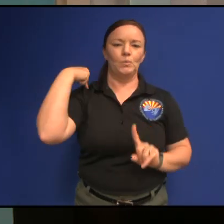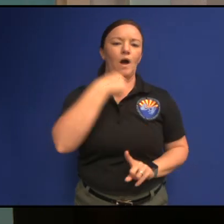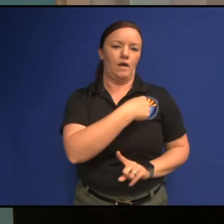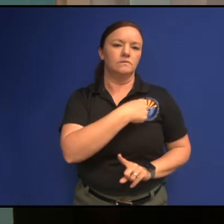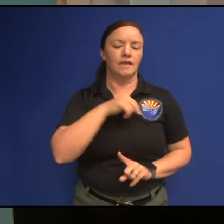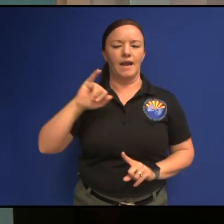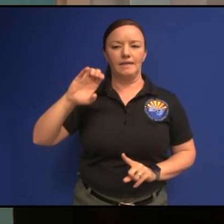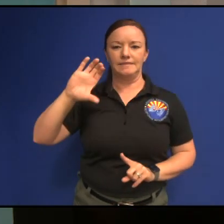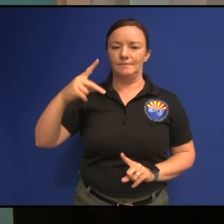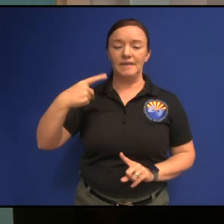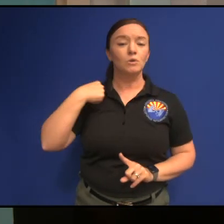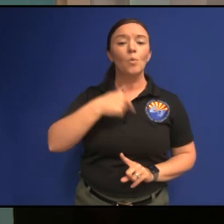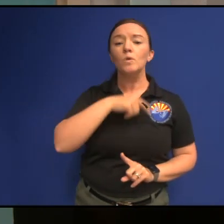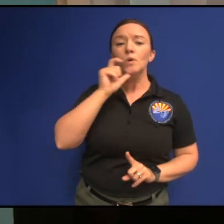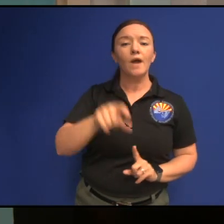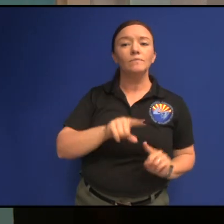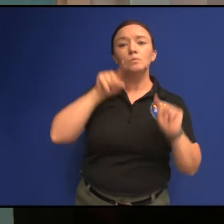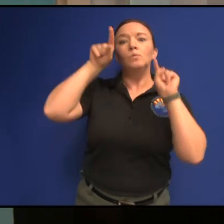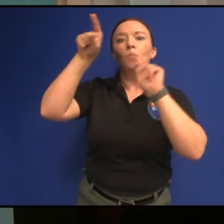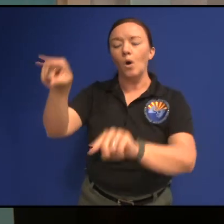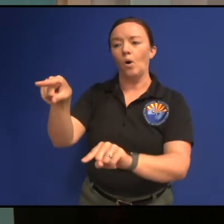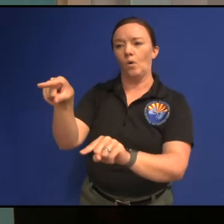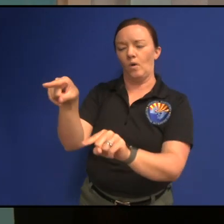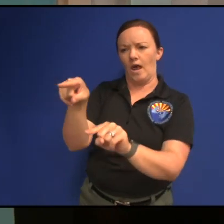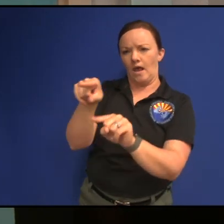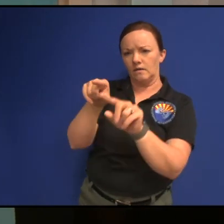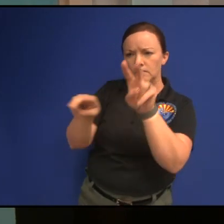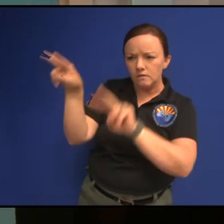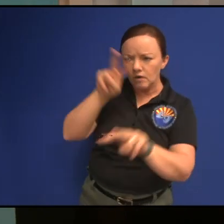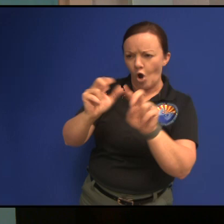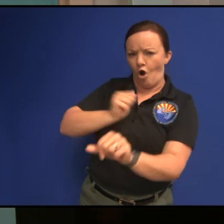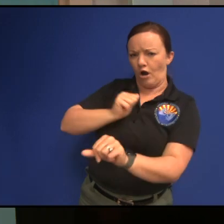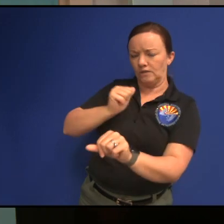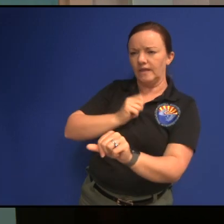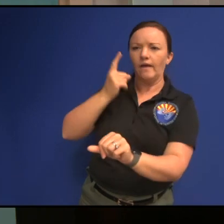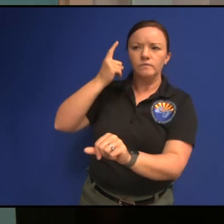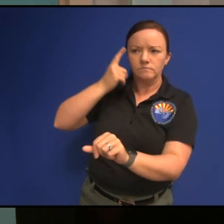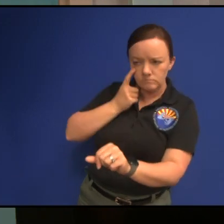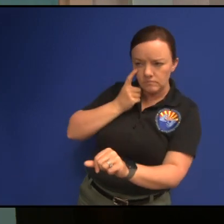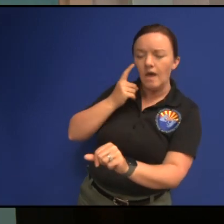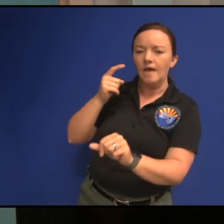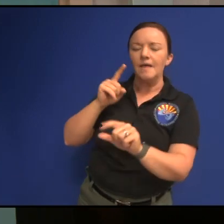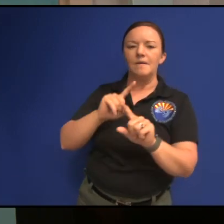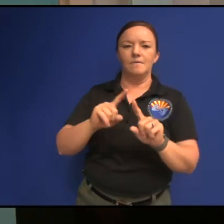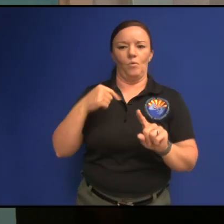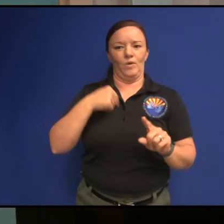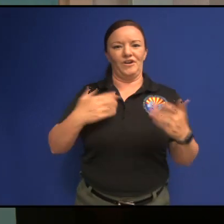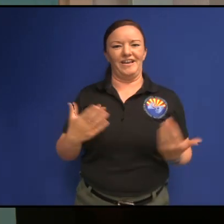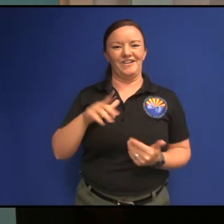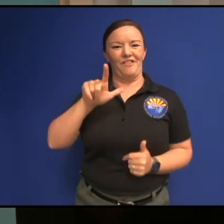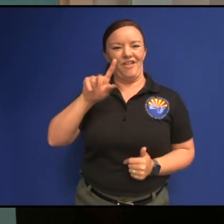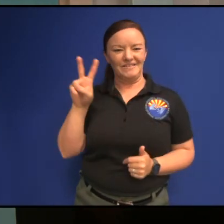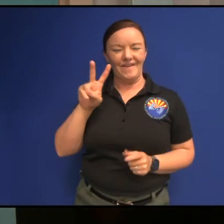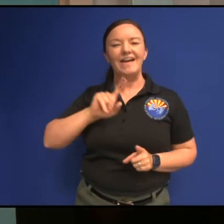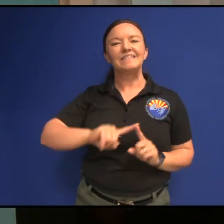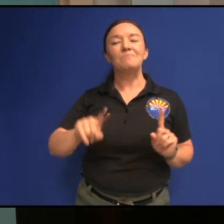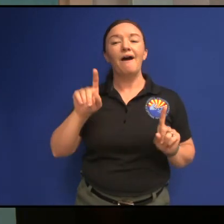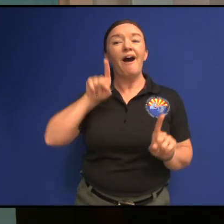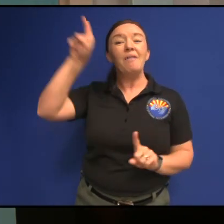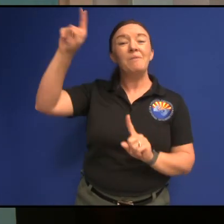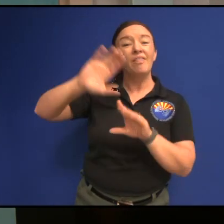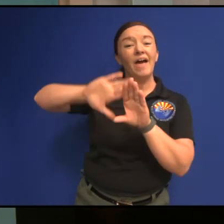So we're not up here on the fire. We're down in camp here in Las Vegas, but we can see what's happening up on the hill because it sends us this data,